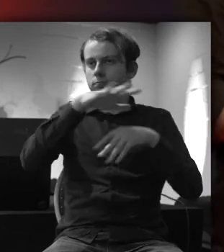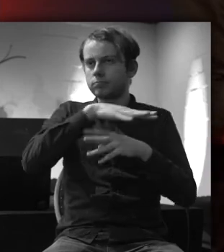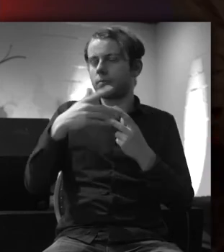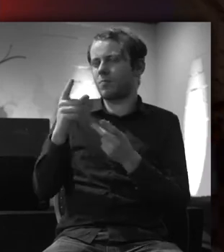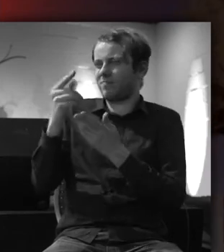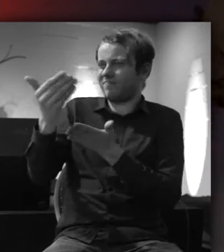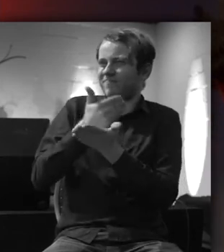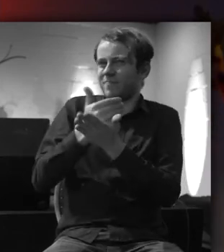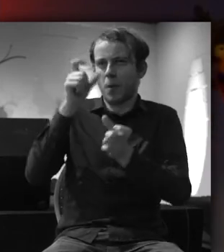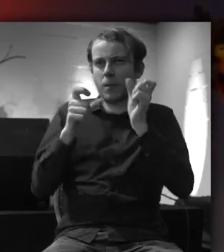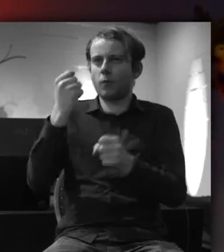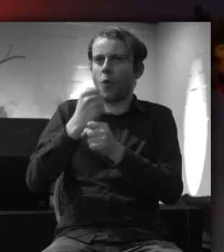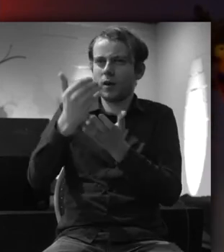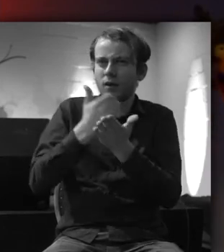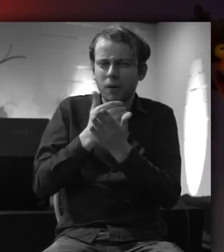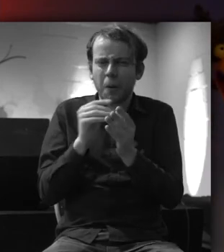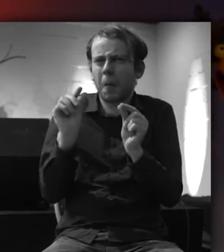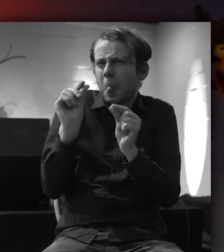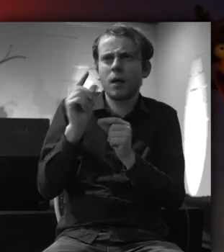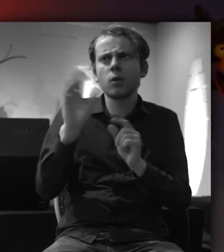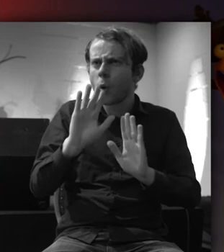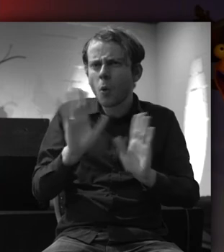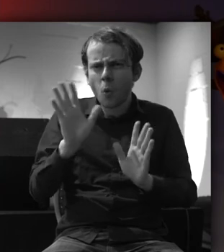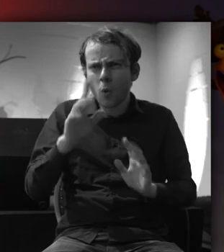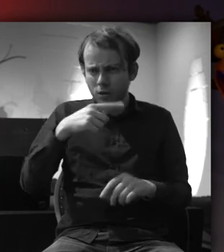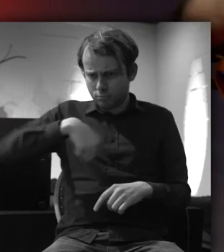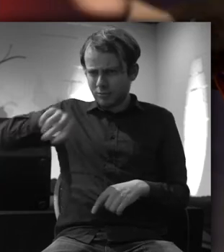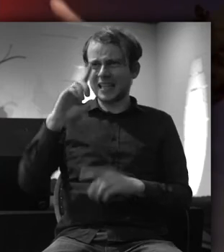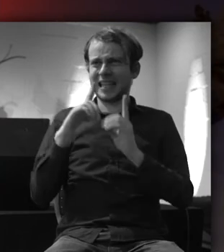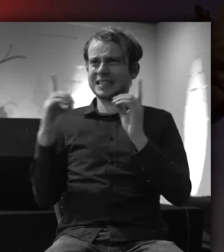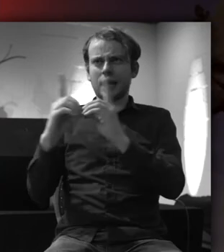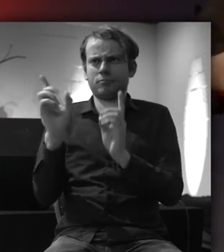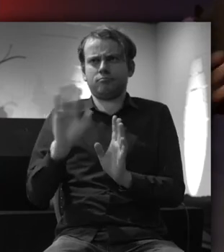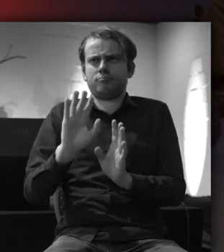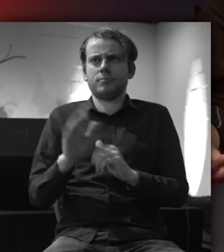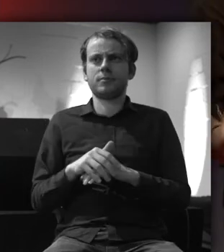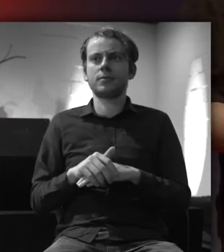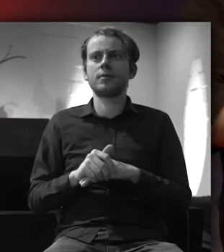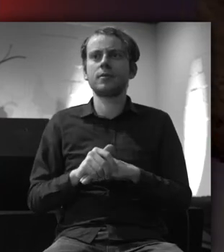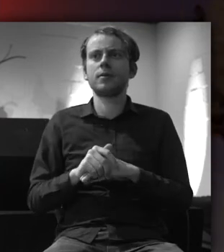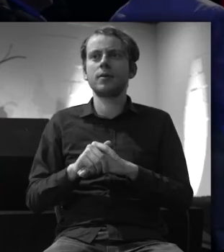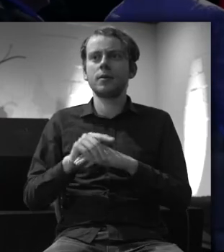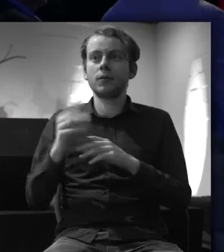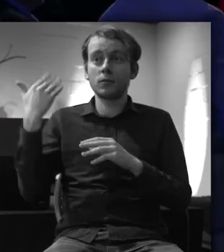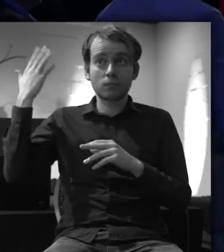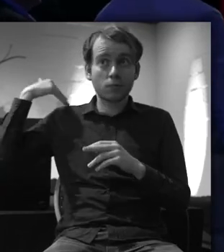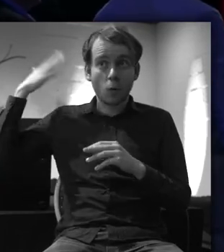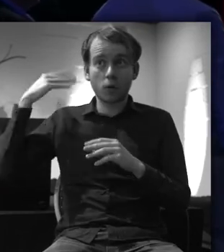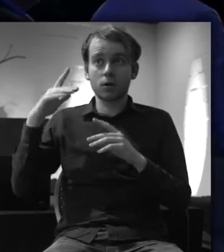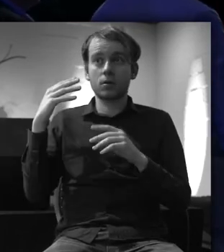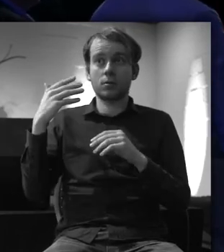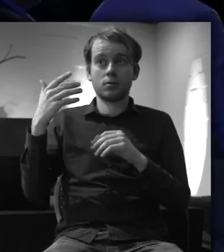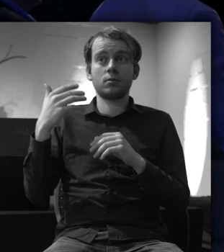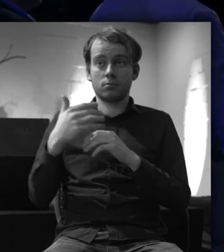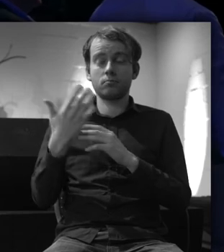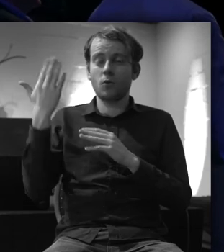start, we were having like limited working time. Now we are almost like opening and working every day because we found this is a chance for